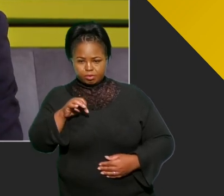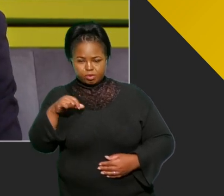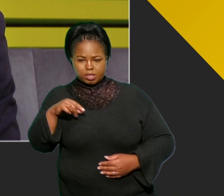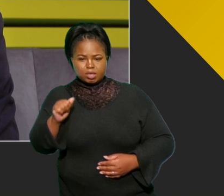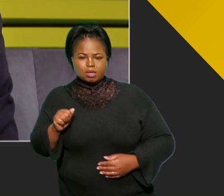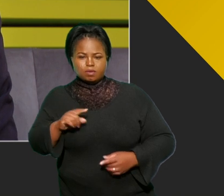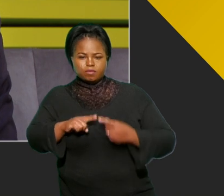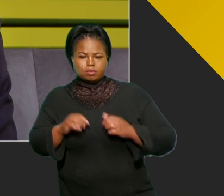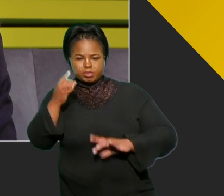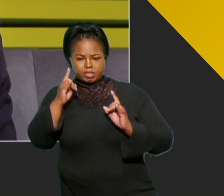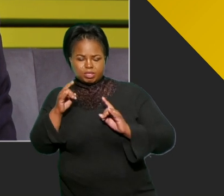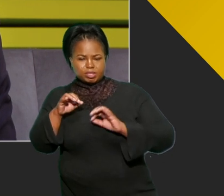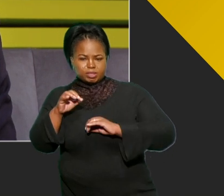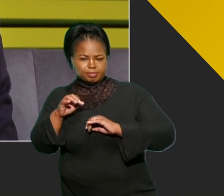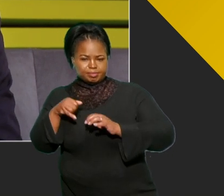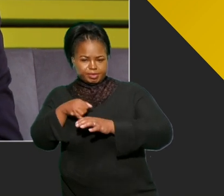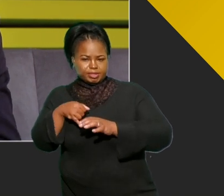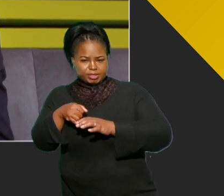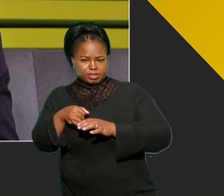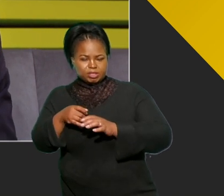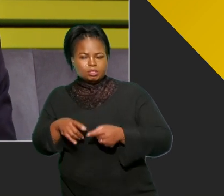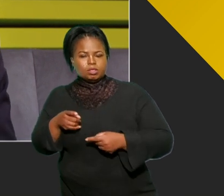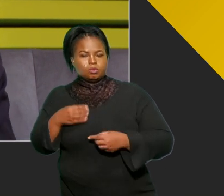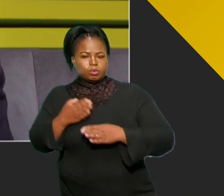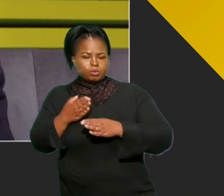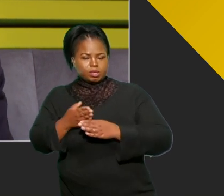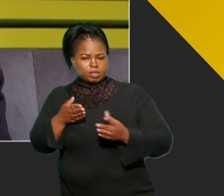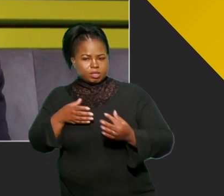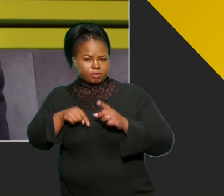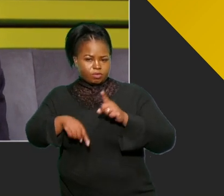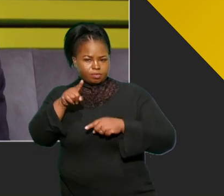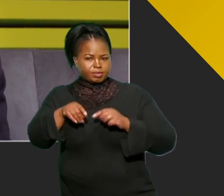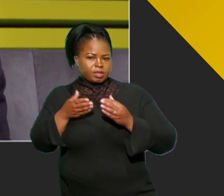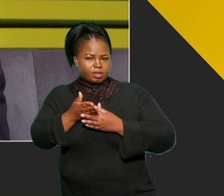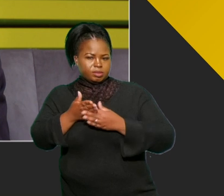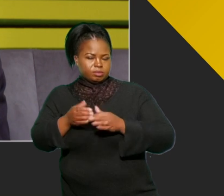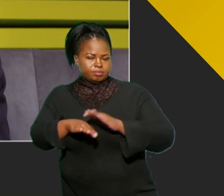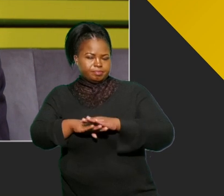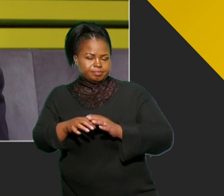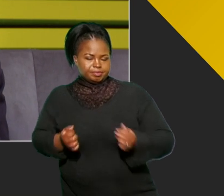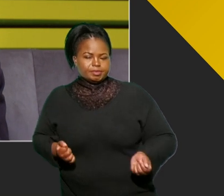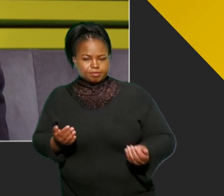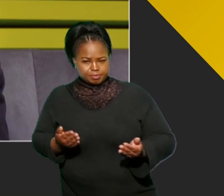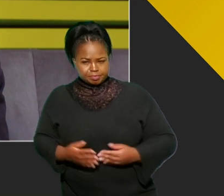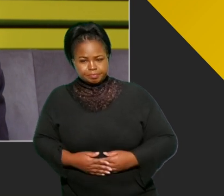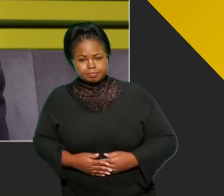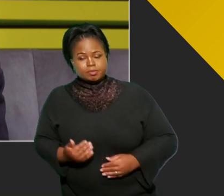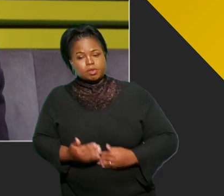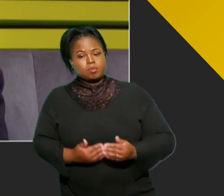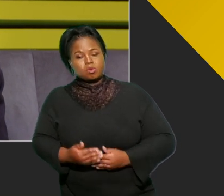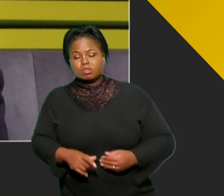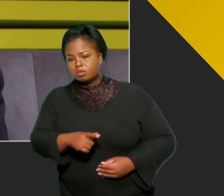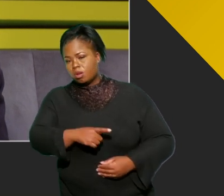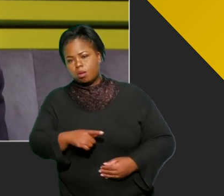City Federation. Yes. We are working through the eviction and access to basic services. Yes. The process of eviction is too